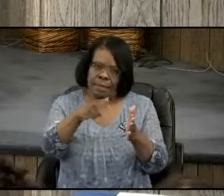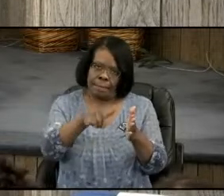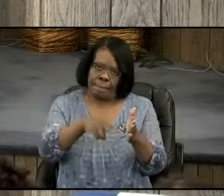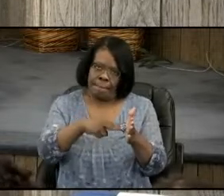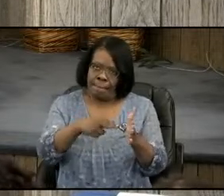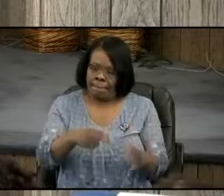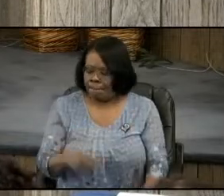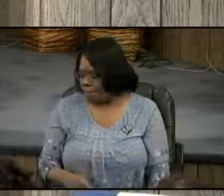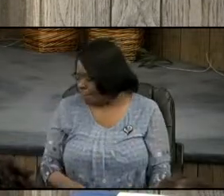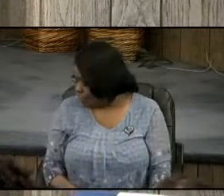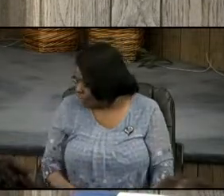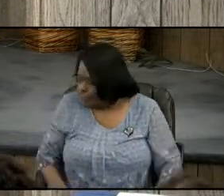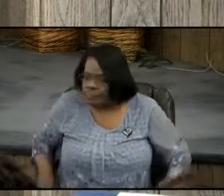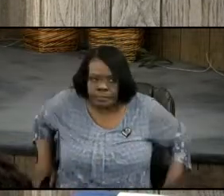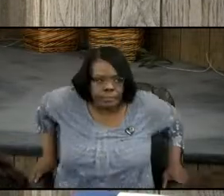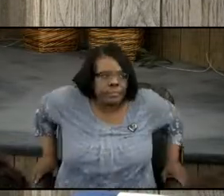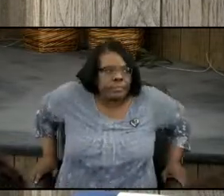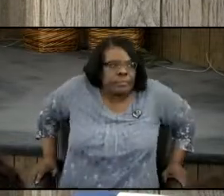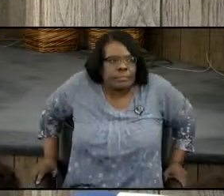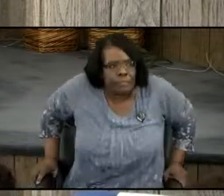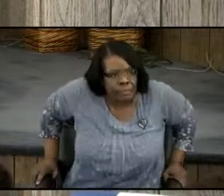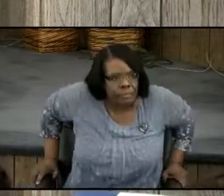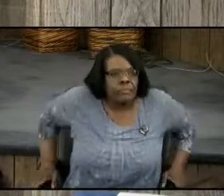Amen. For our morning hymn,